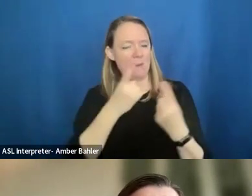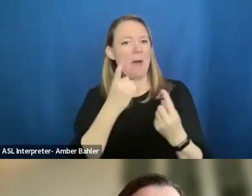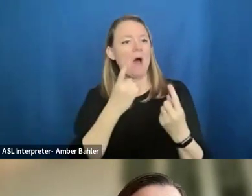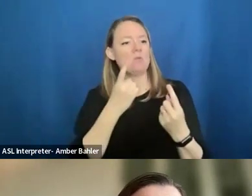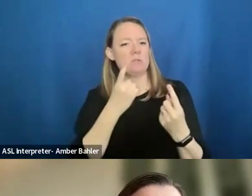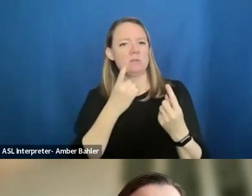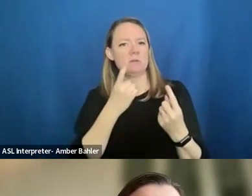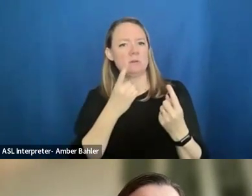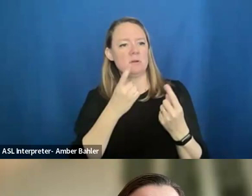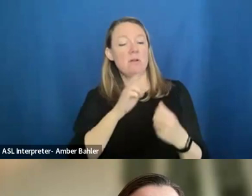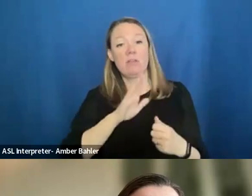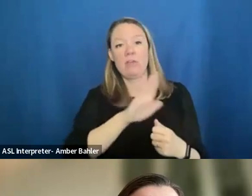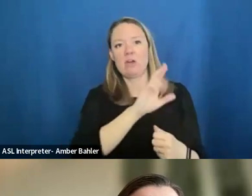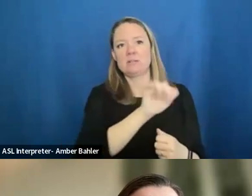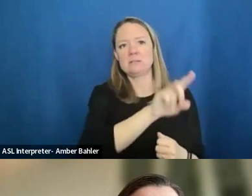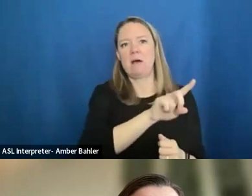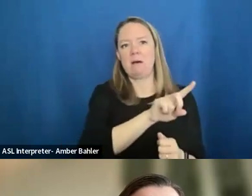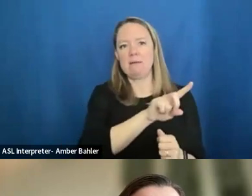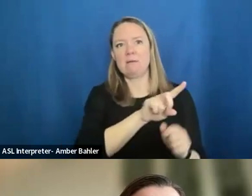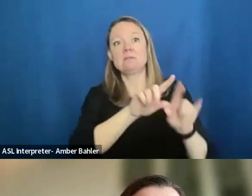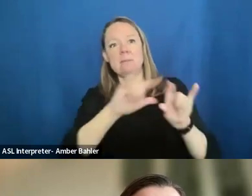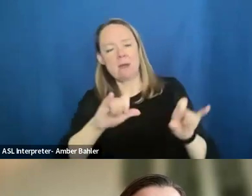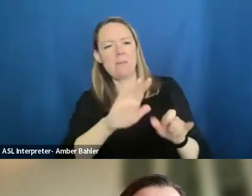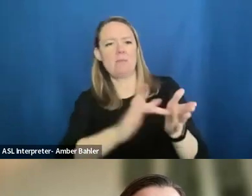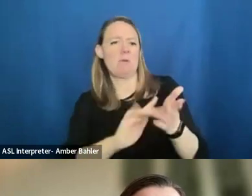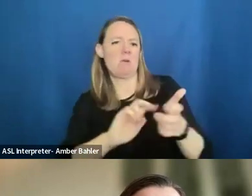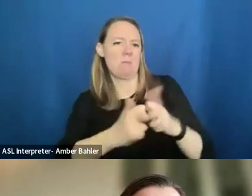crisis. Similarly, I think we sort of,